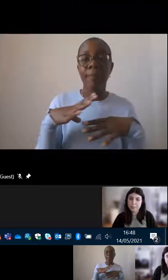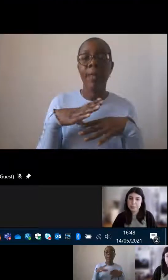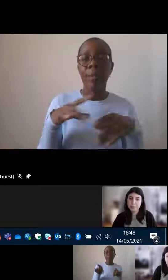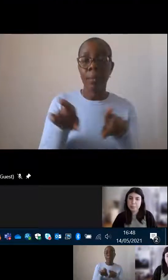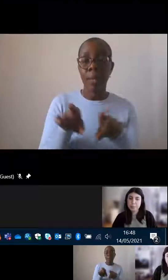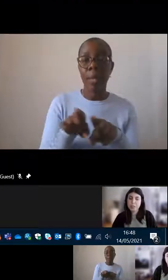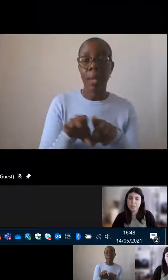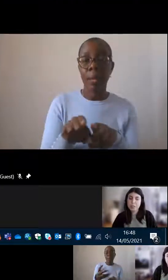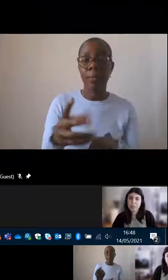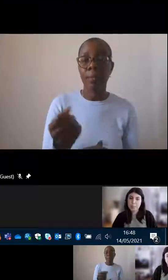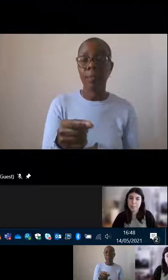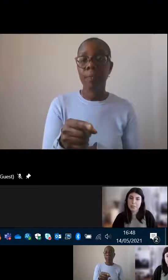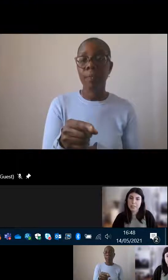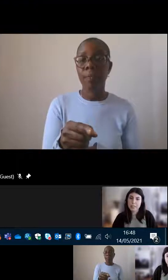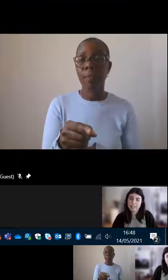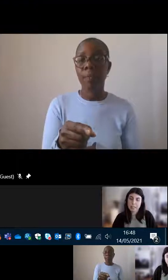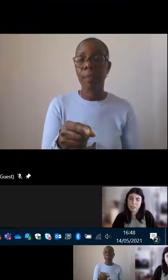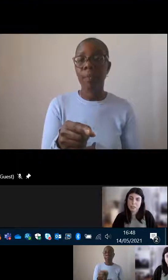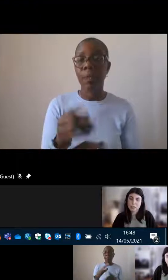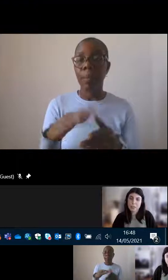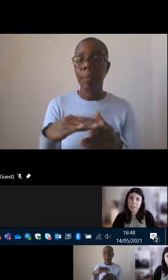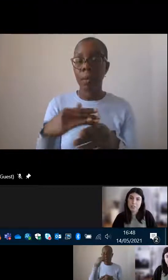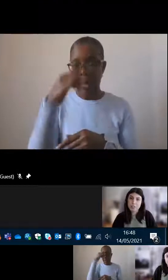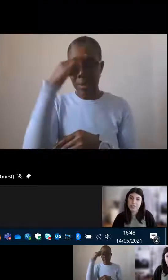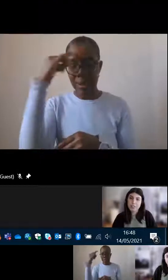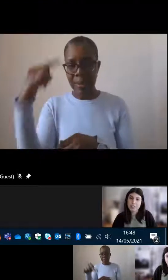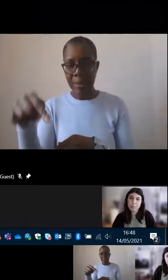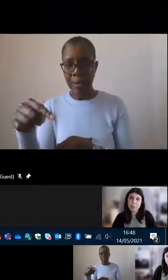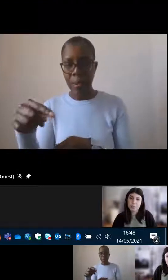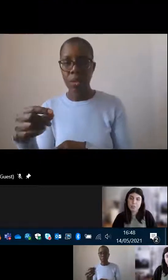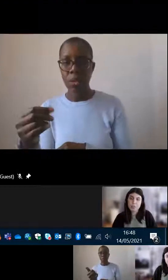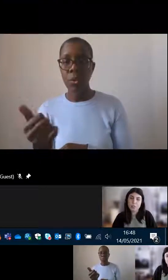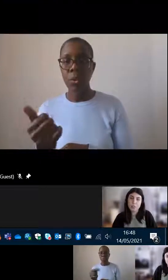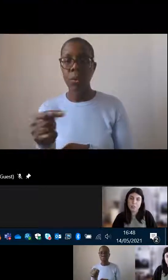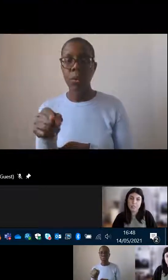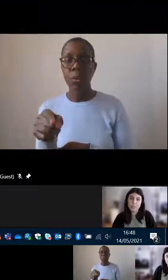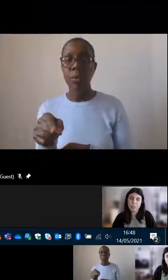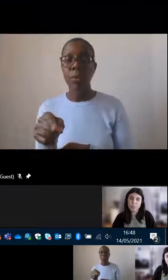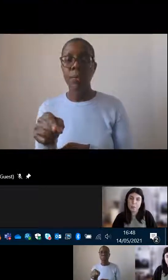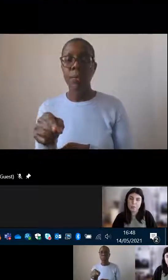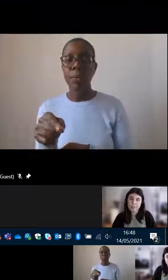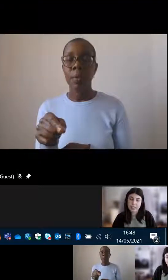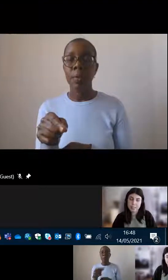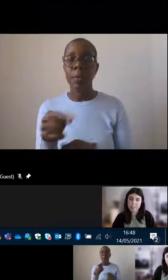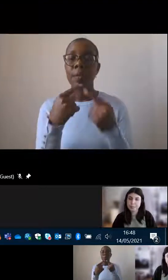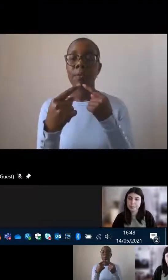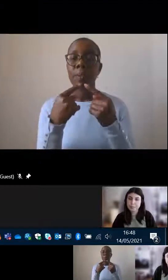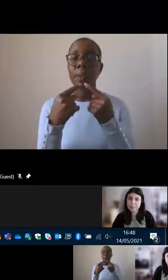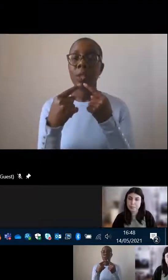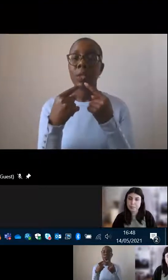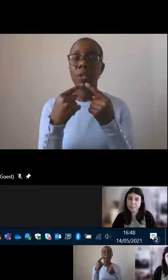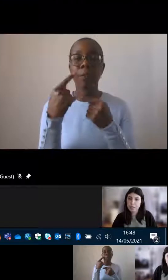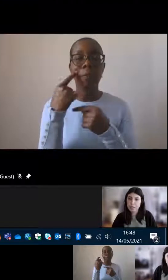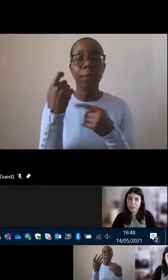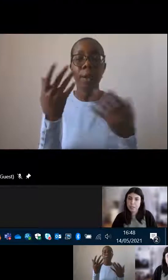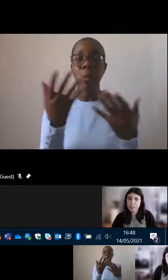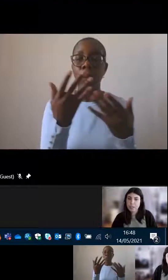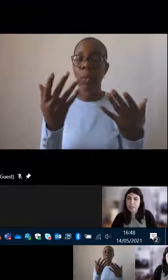now. But like I say, all the information is available on the Newham Council website.